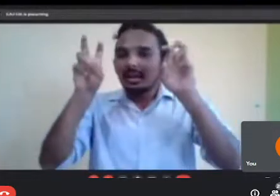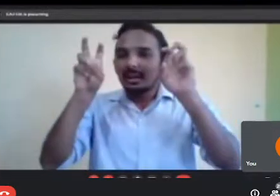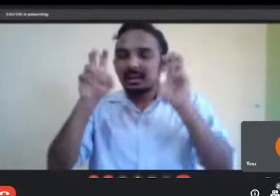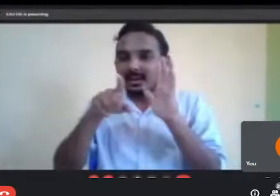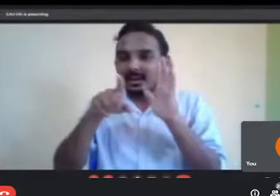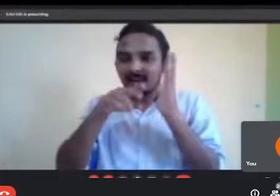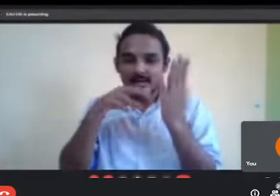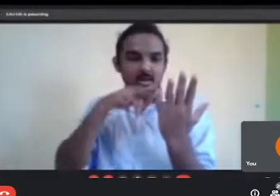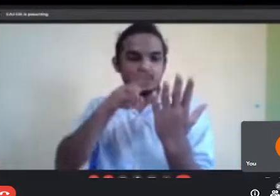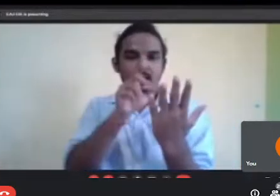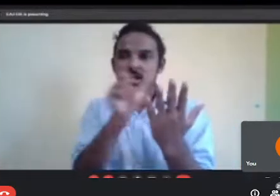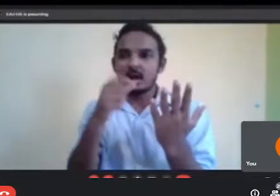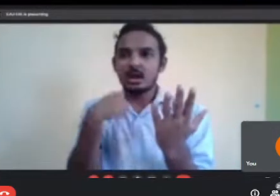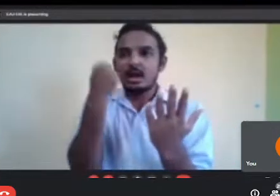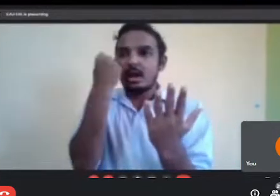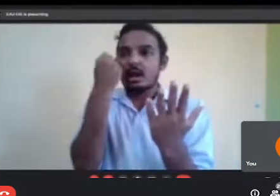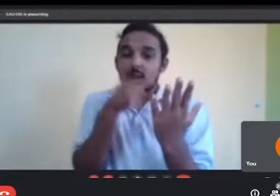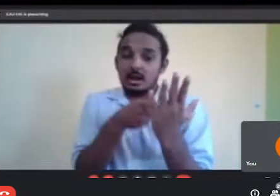modify the test accordingly.